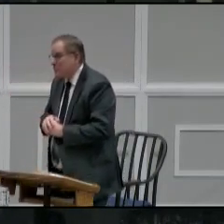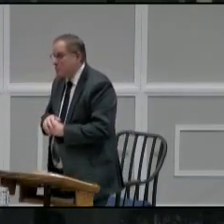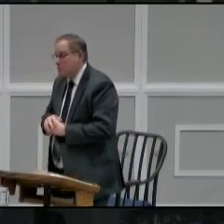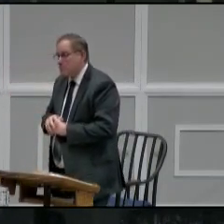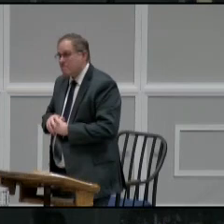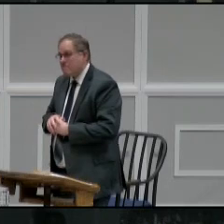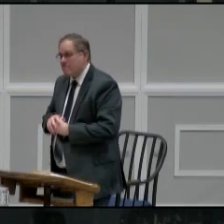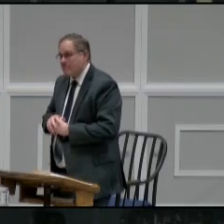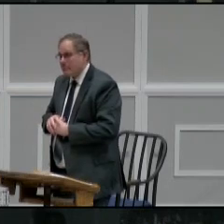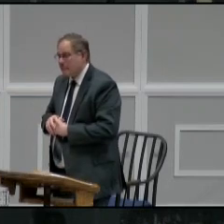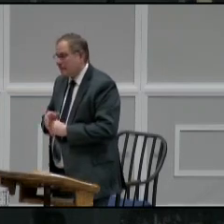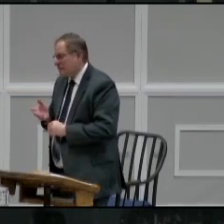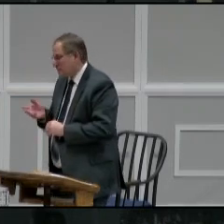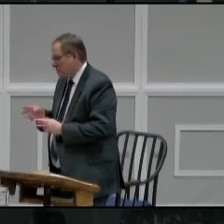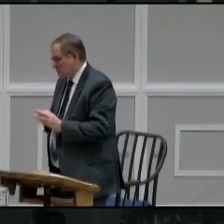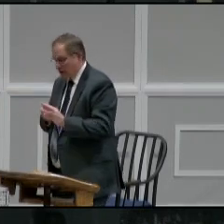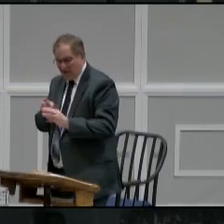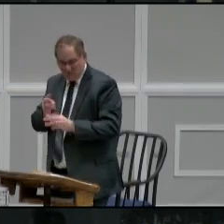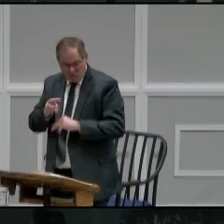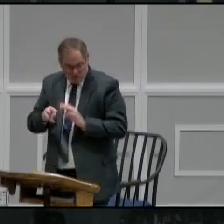it's just kind of the way of the world now.